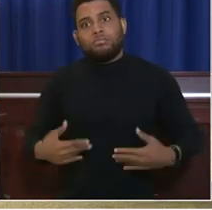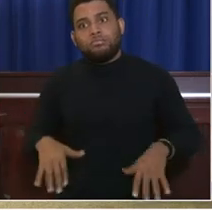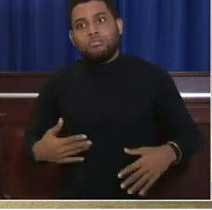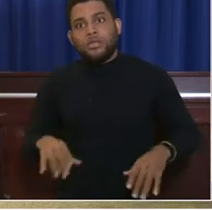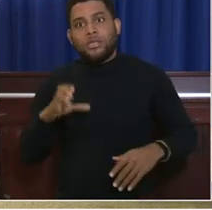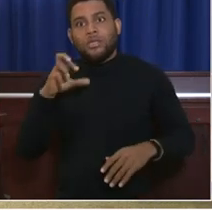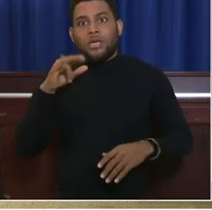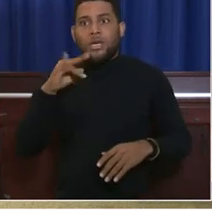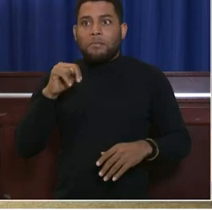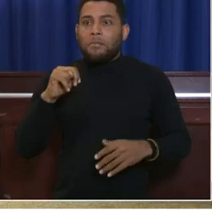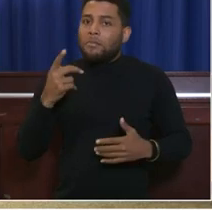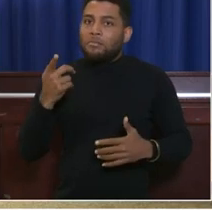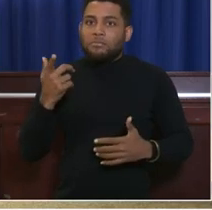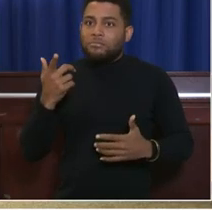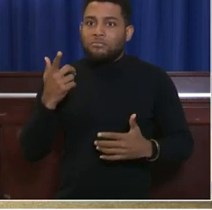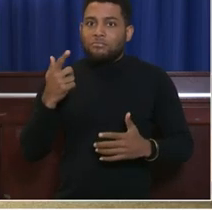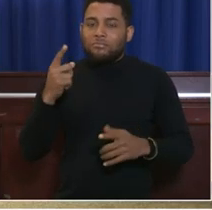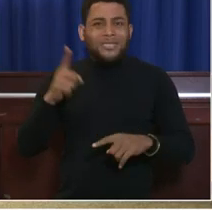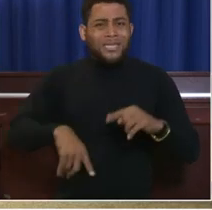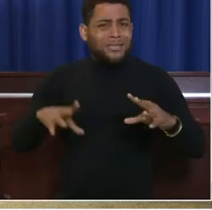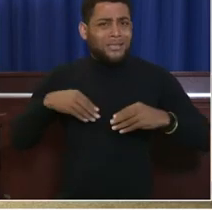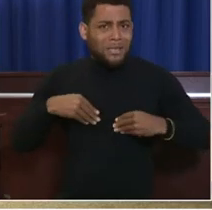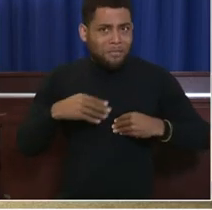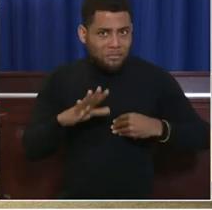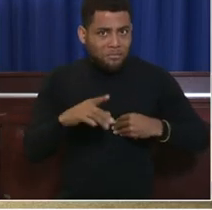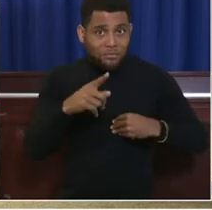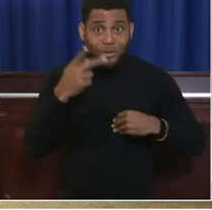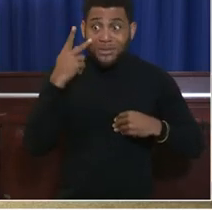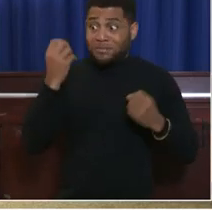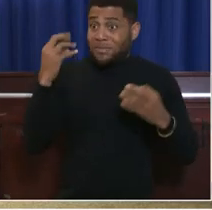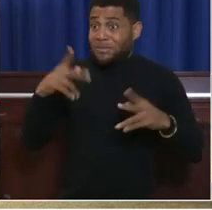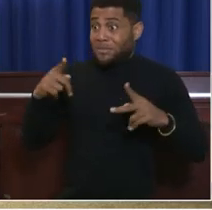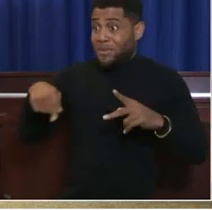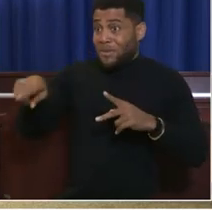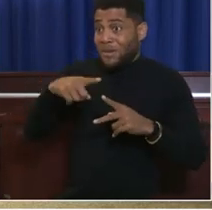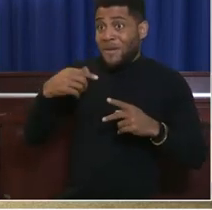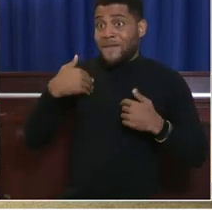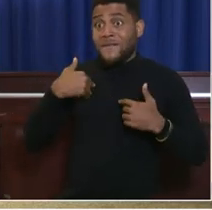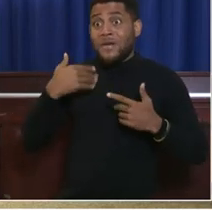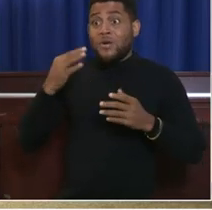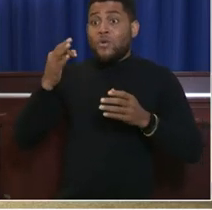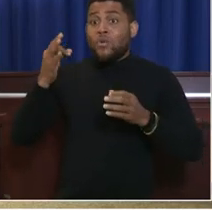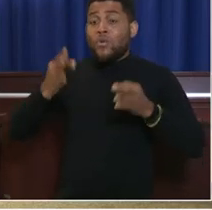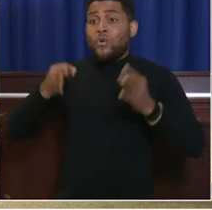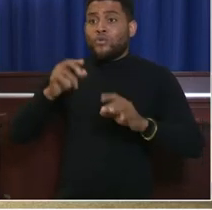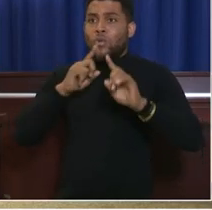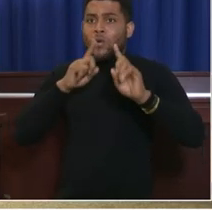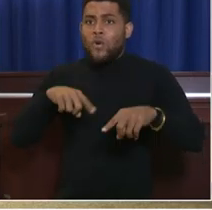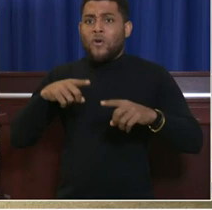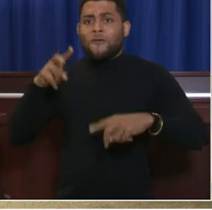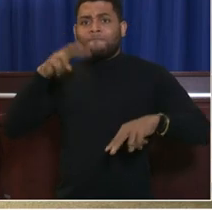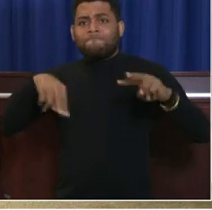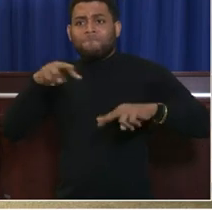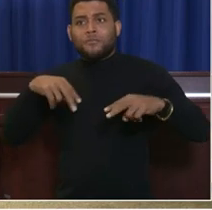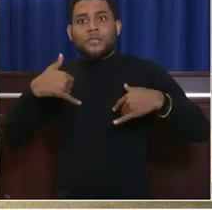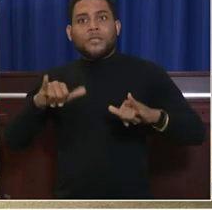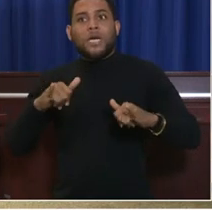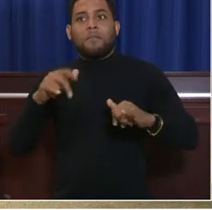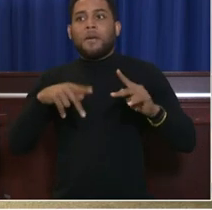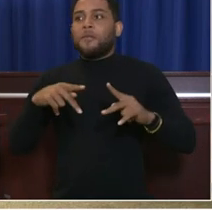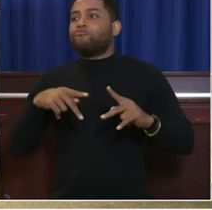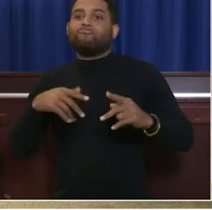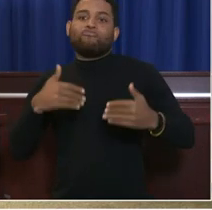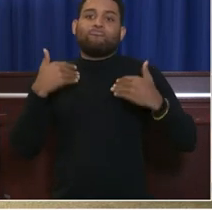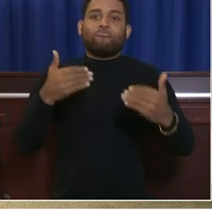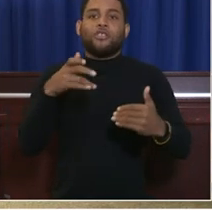many people on court-ordered supervision who are re-offending. This has been a major concern